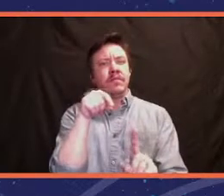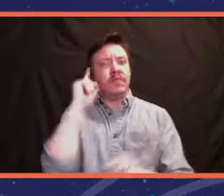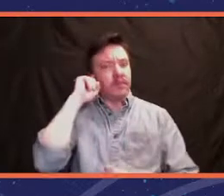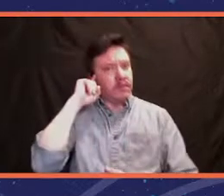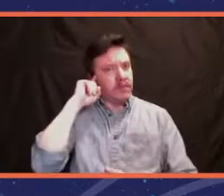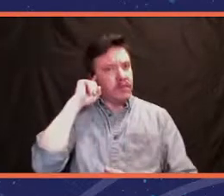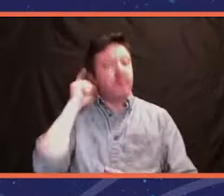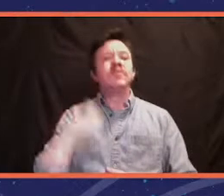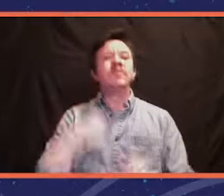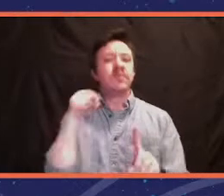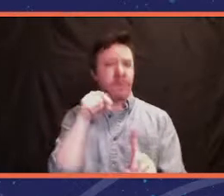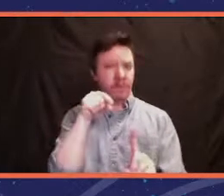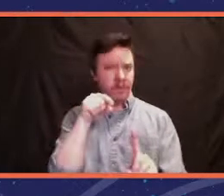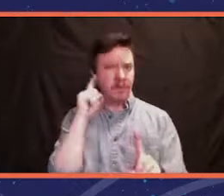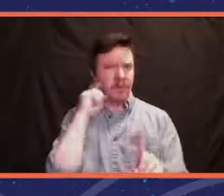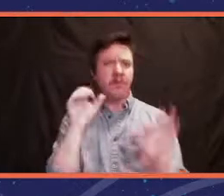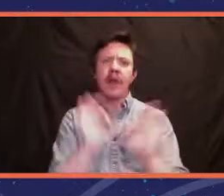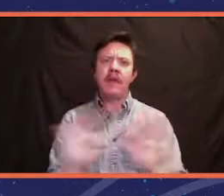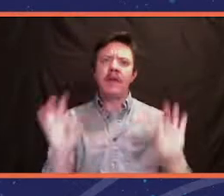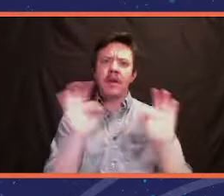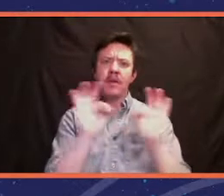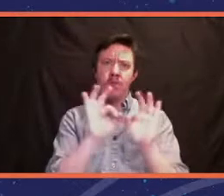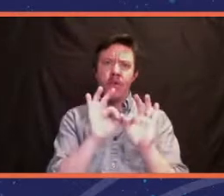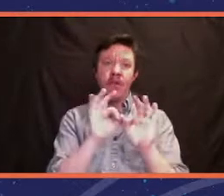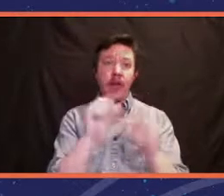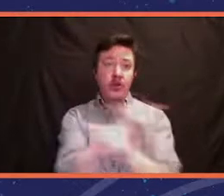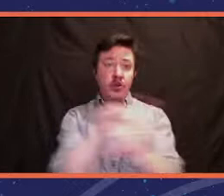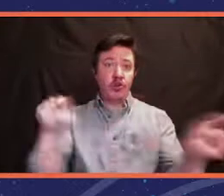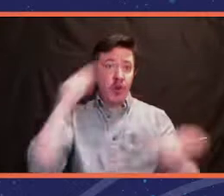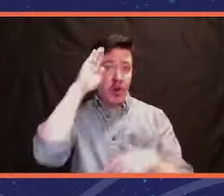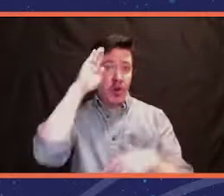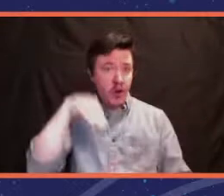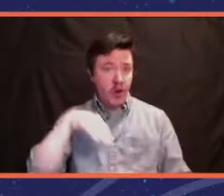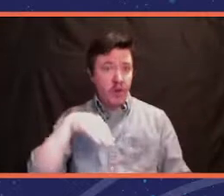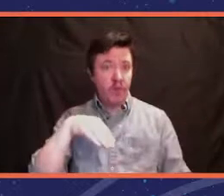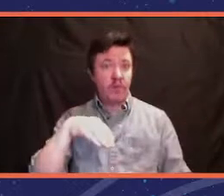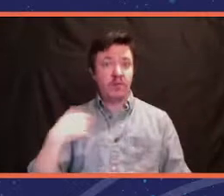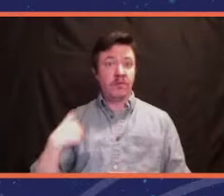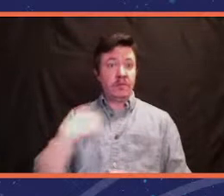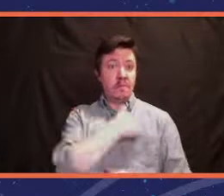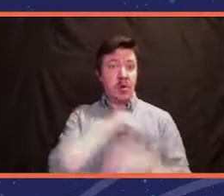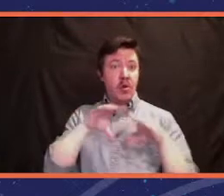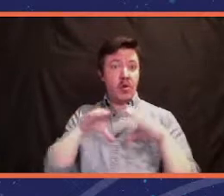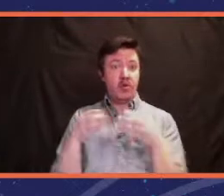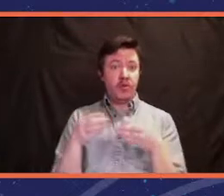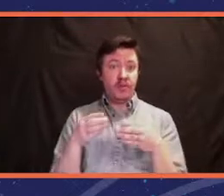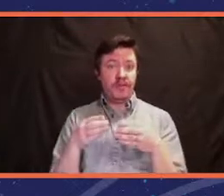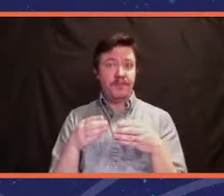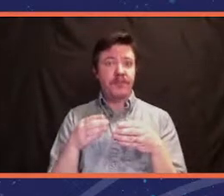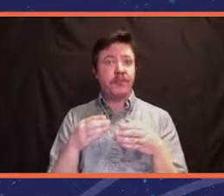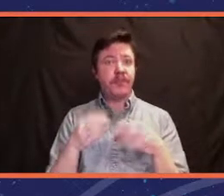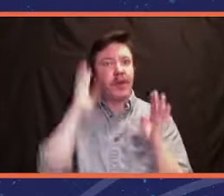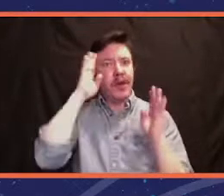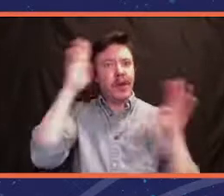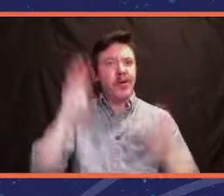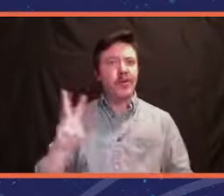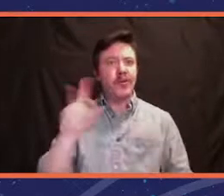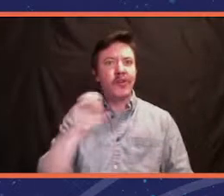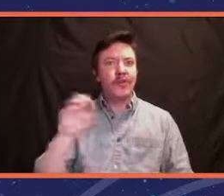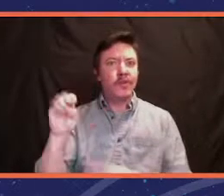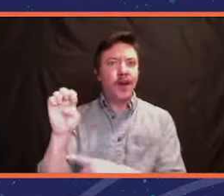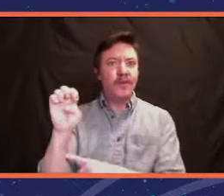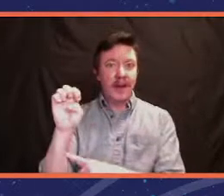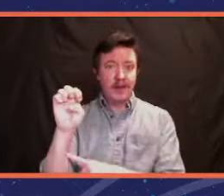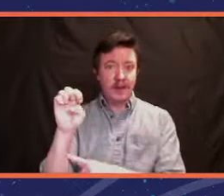I think it's important that you all know, for us, Creative Wildfire